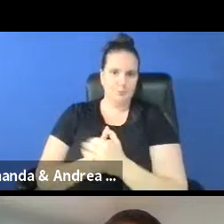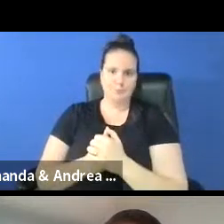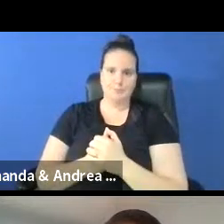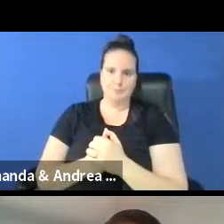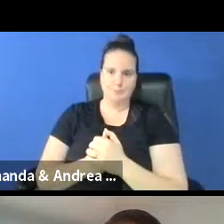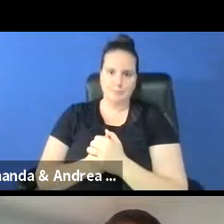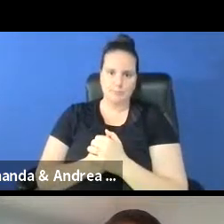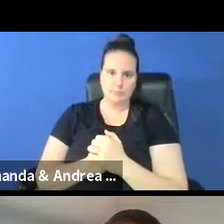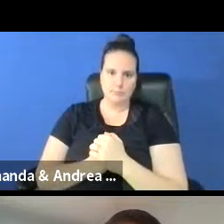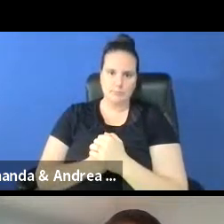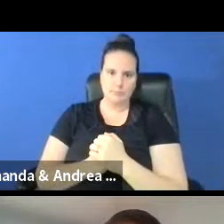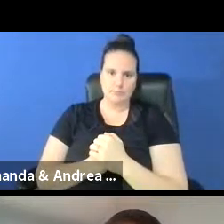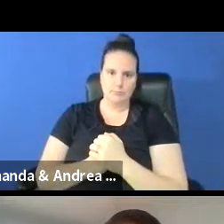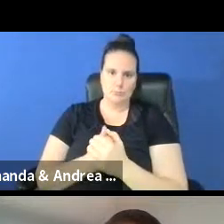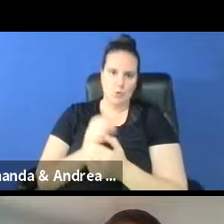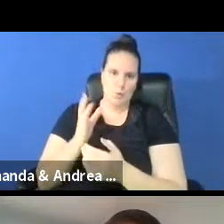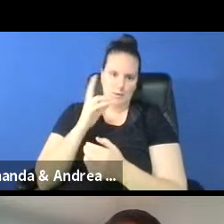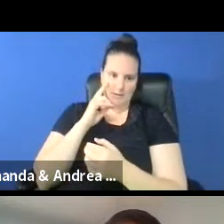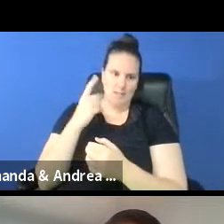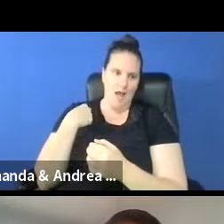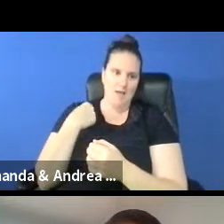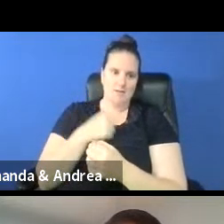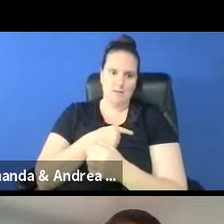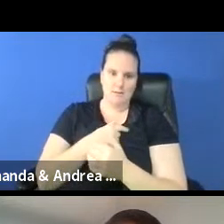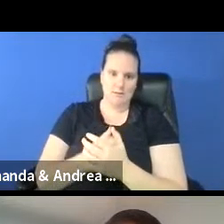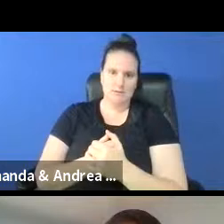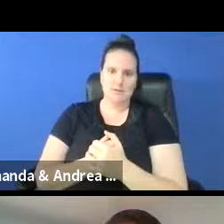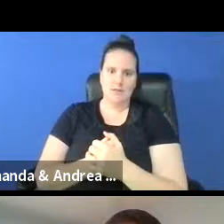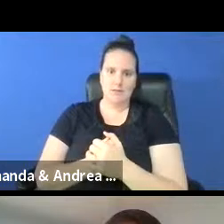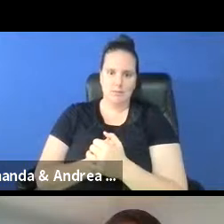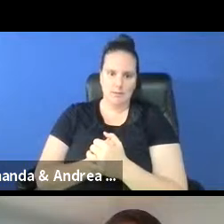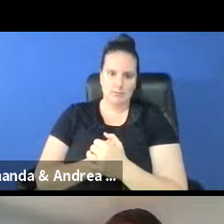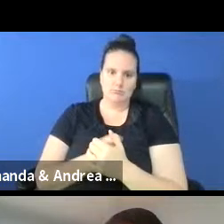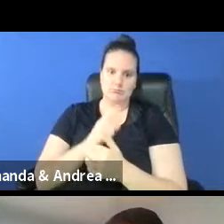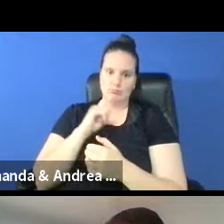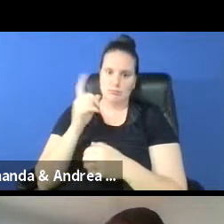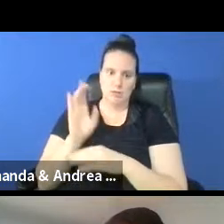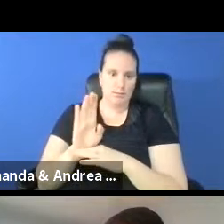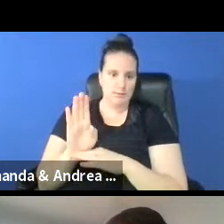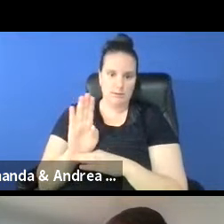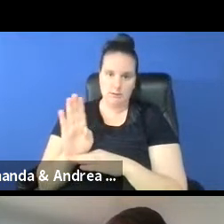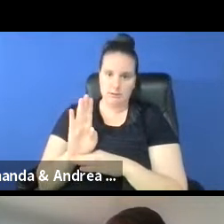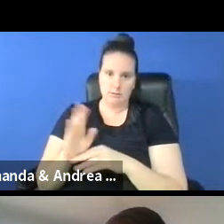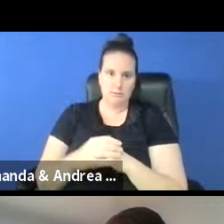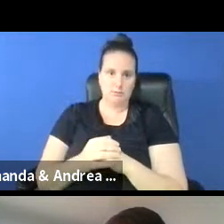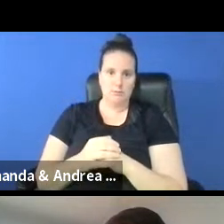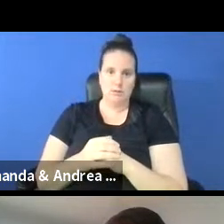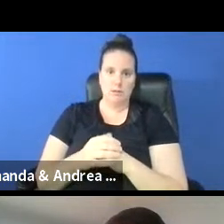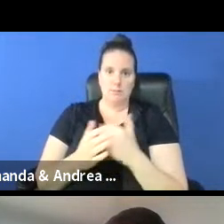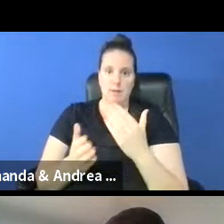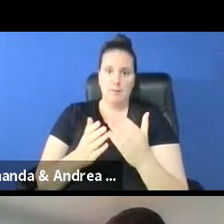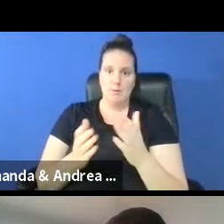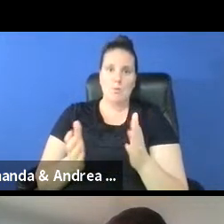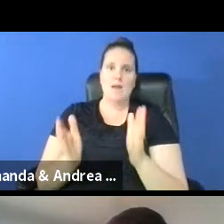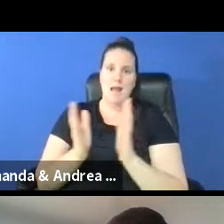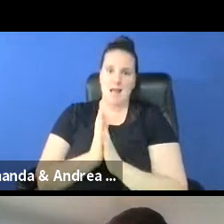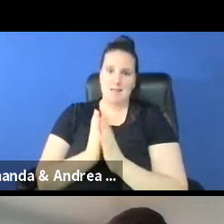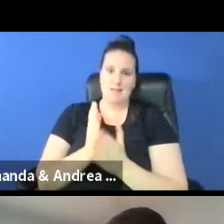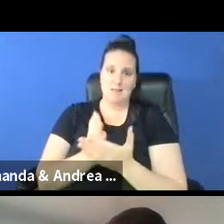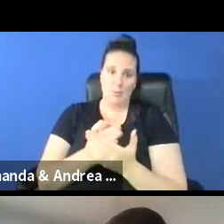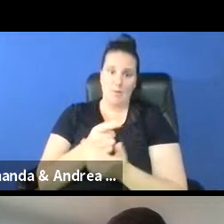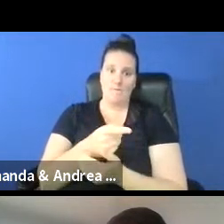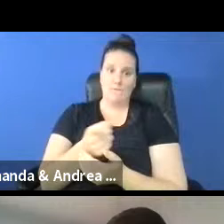you will see us be tremendously busy. We may ask some of